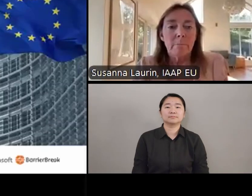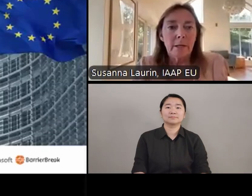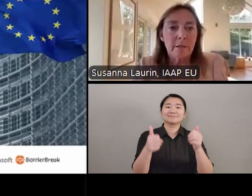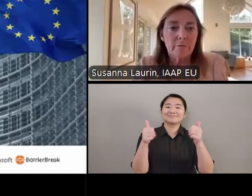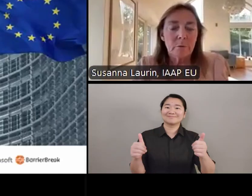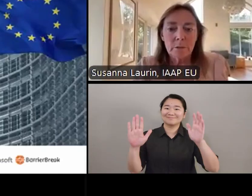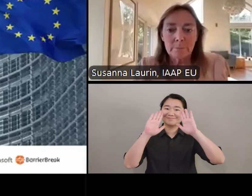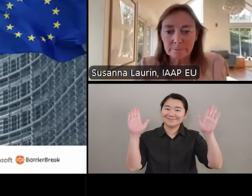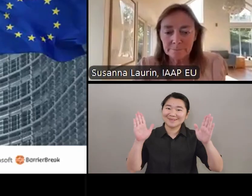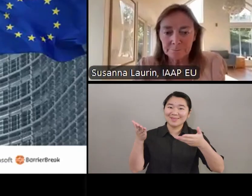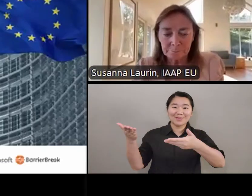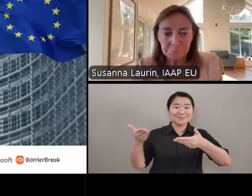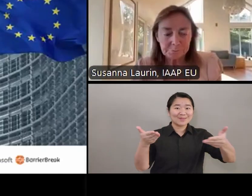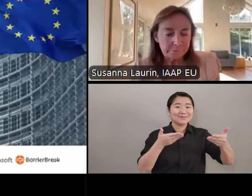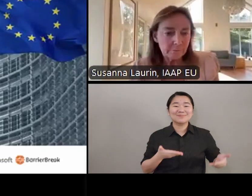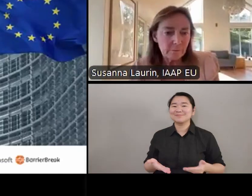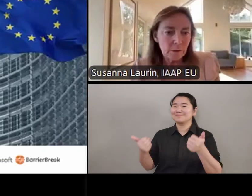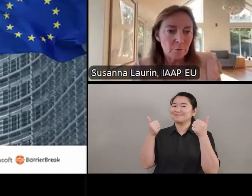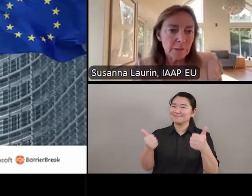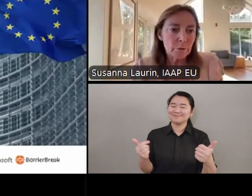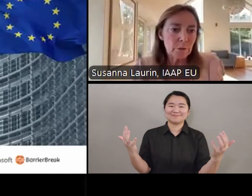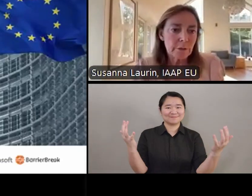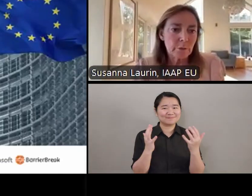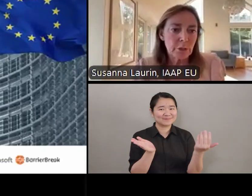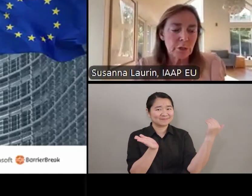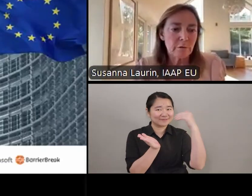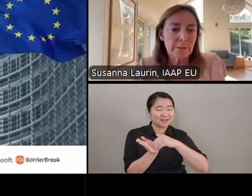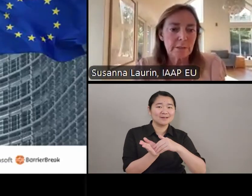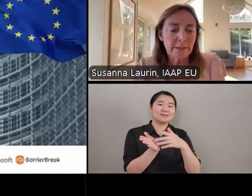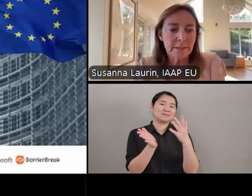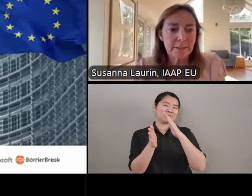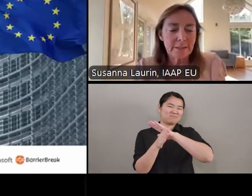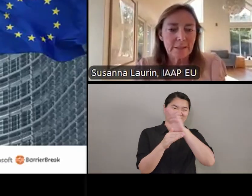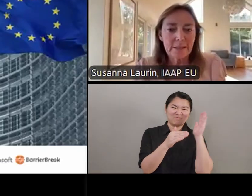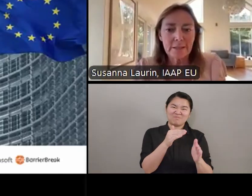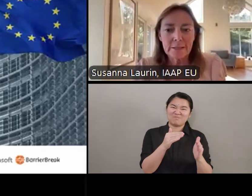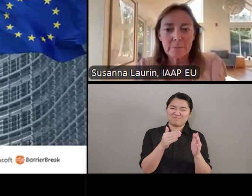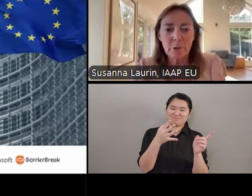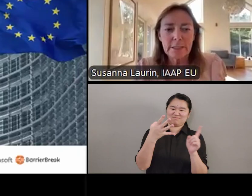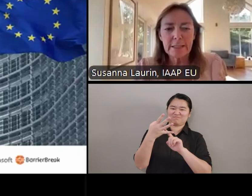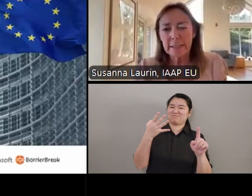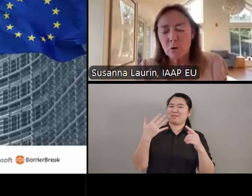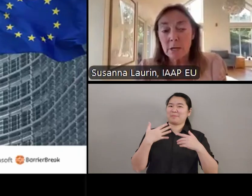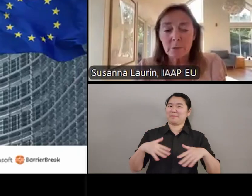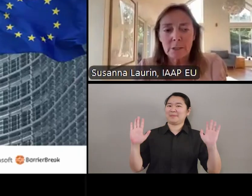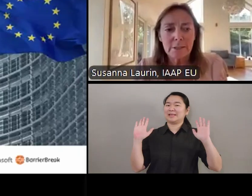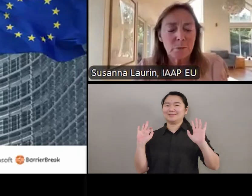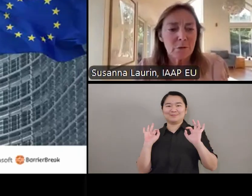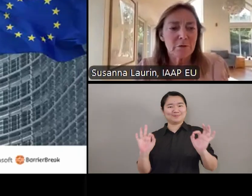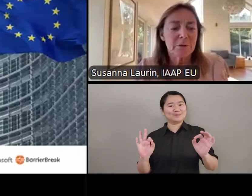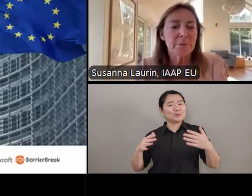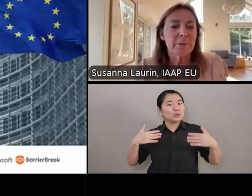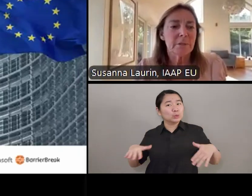So welcome back, everyone. Moving into the last stretch of this event, and this part is a little long. I know that